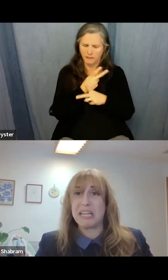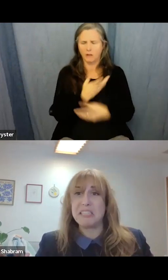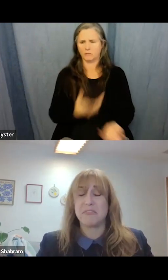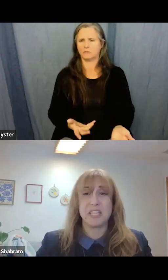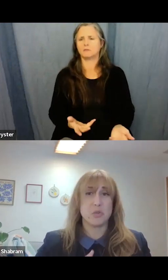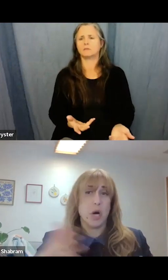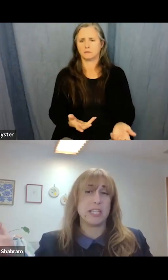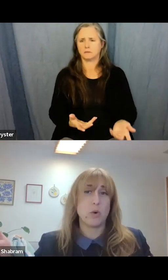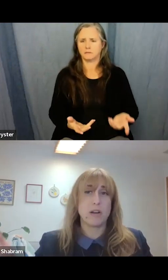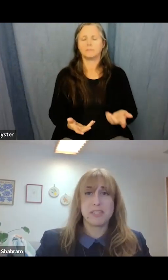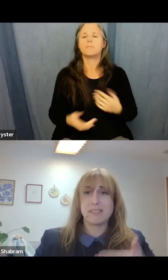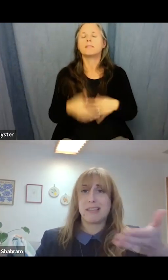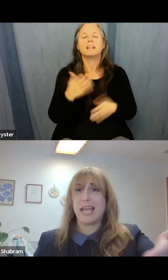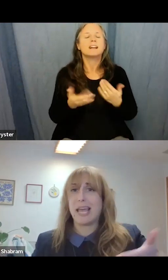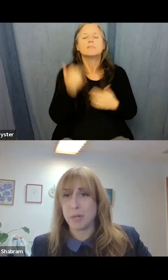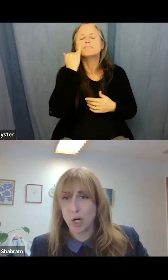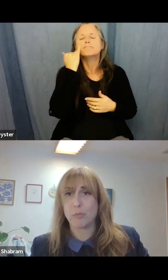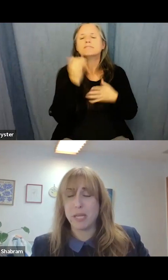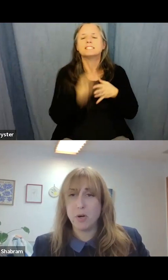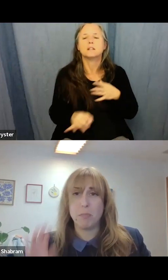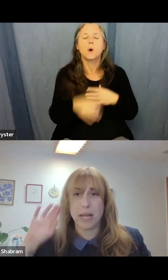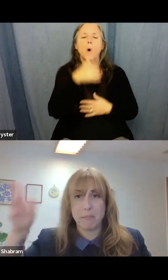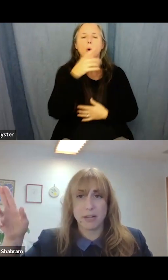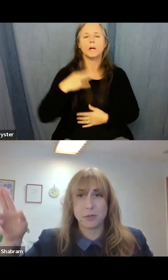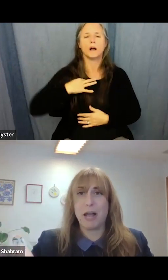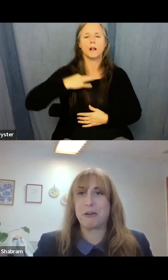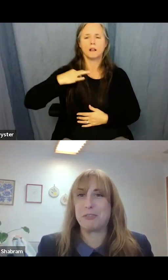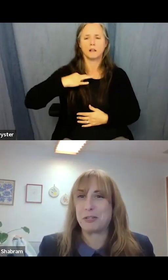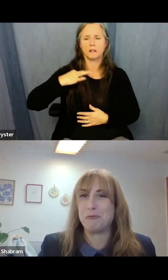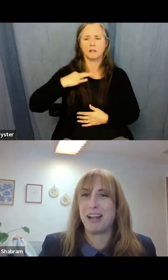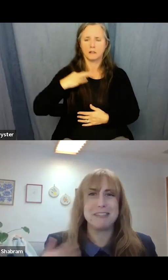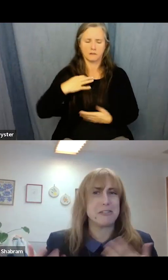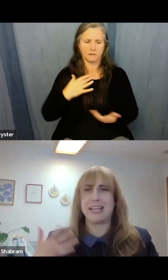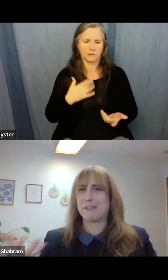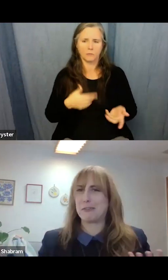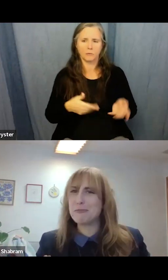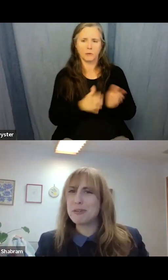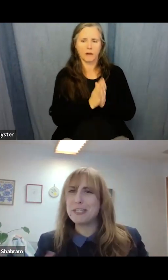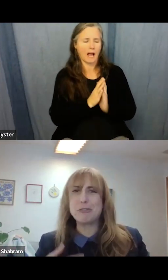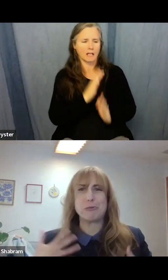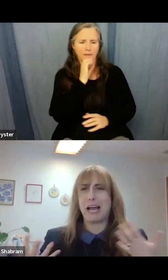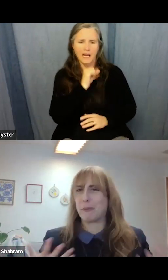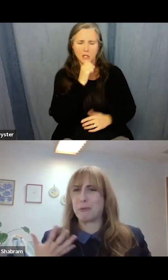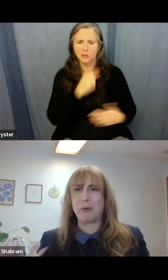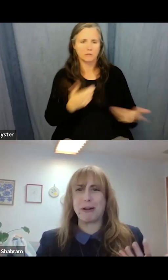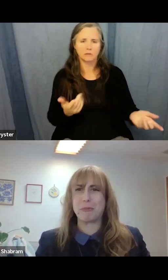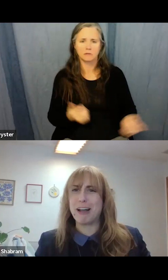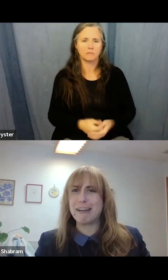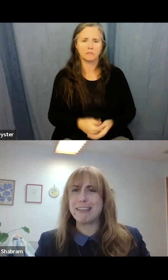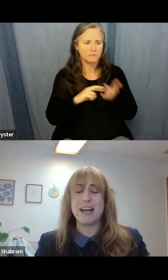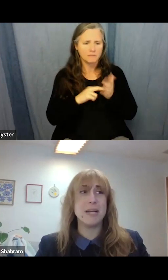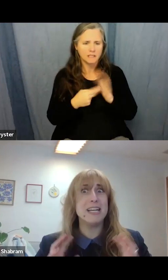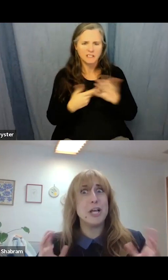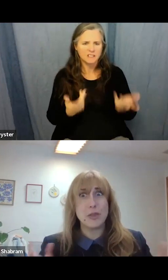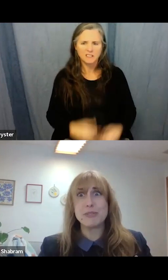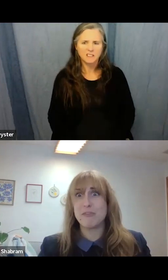they a client if they just walk into our office and say like, hey, I'm going to hurt people, but I'm not a survivor of sexual violence? Do they deserve privilege? Are we required to provide